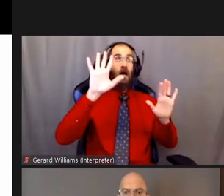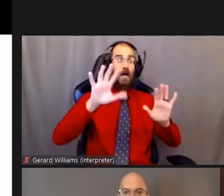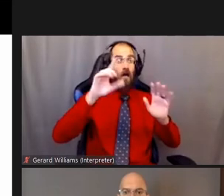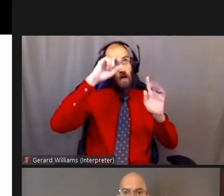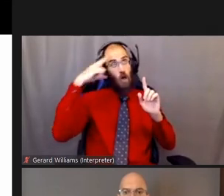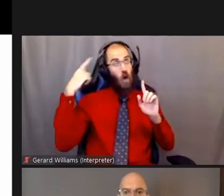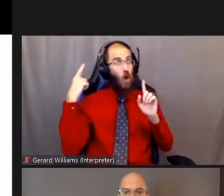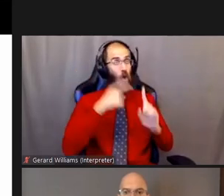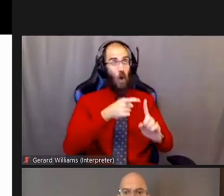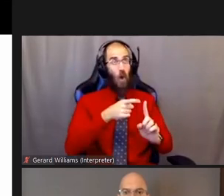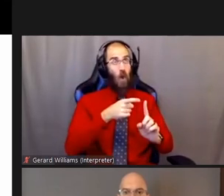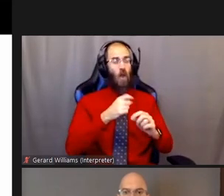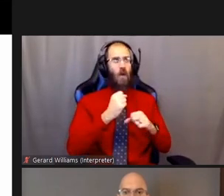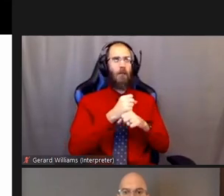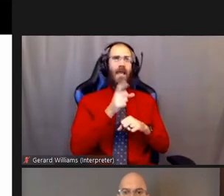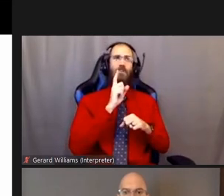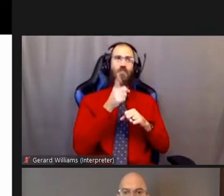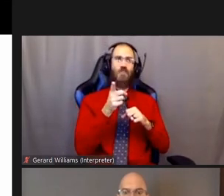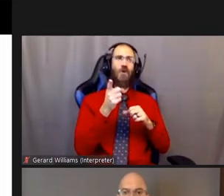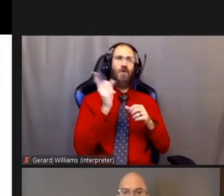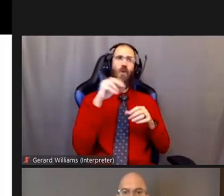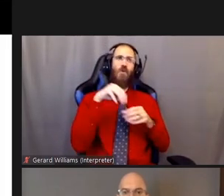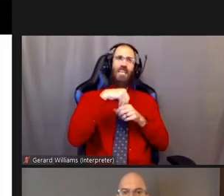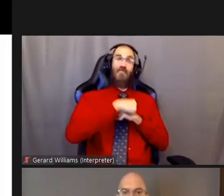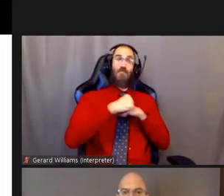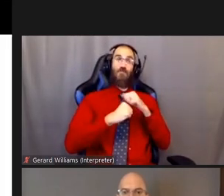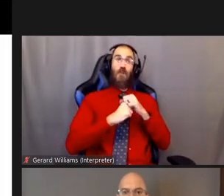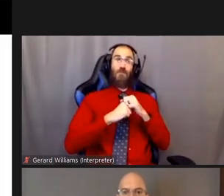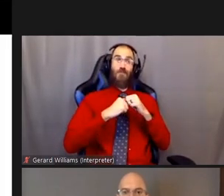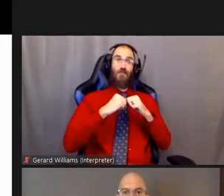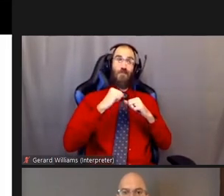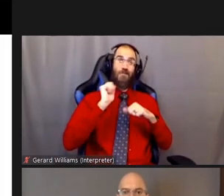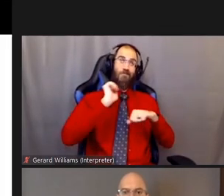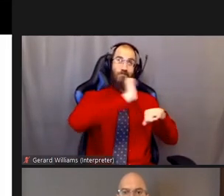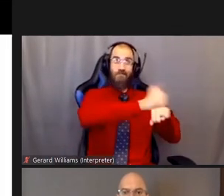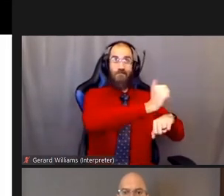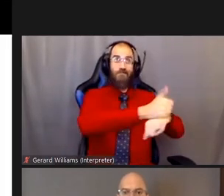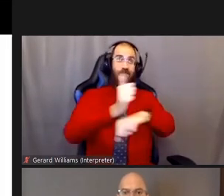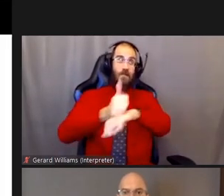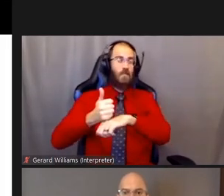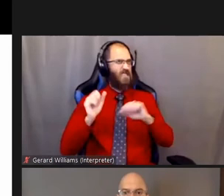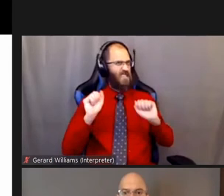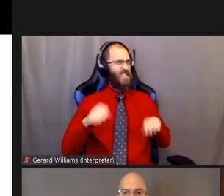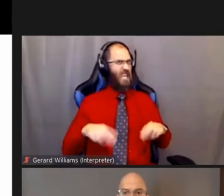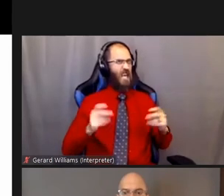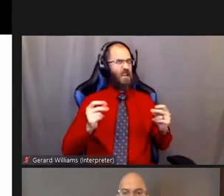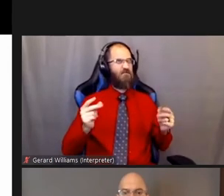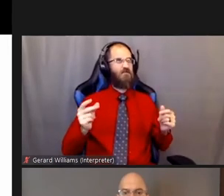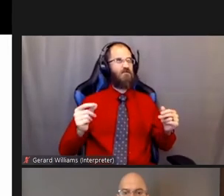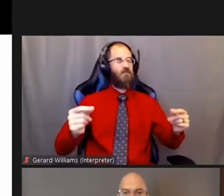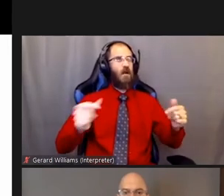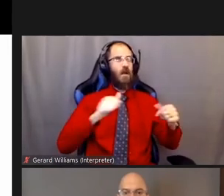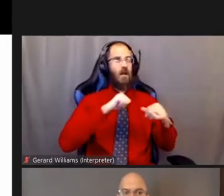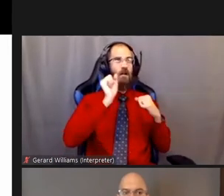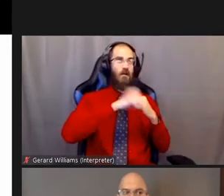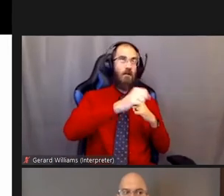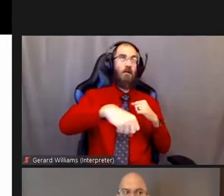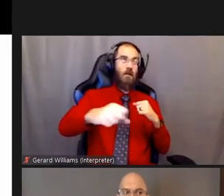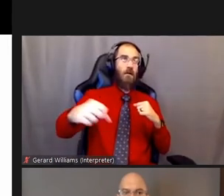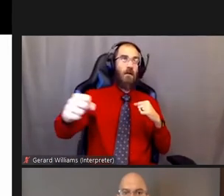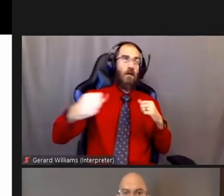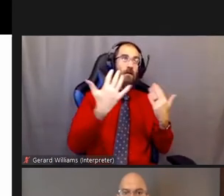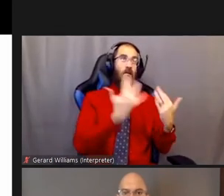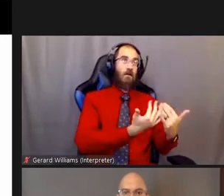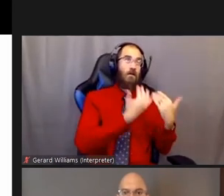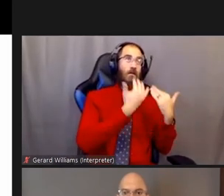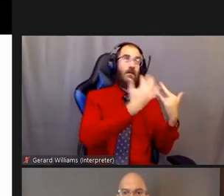that infrastructure deployments are able to move forward quickly so that we can get 5G services